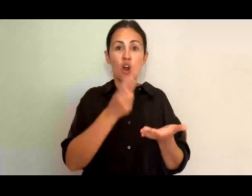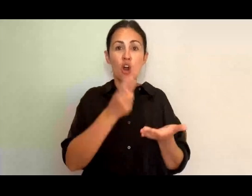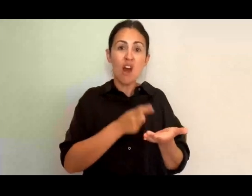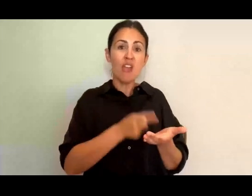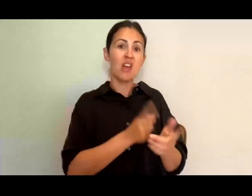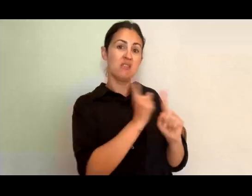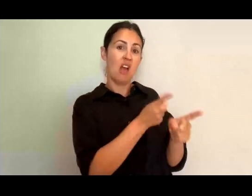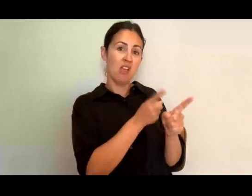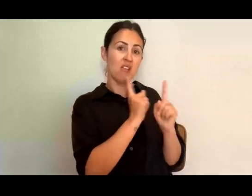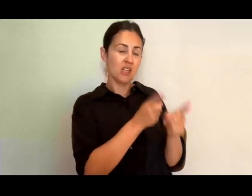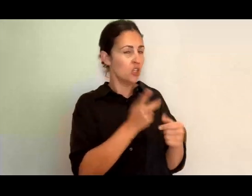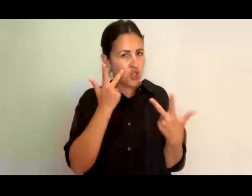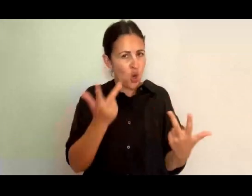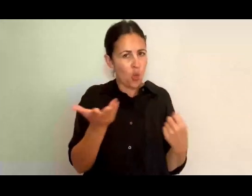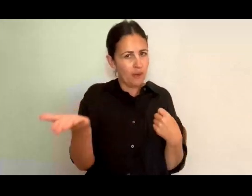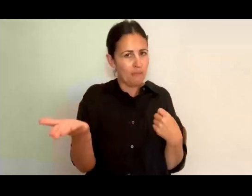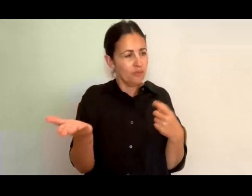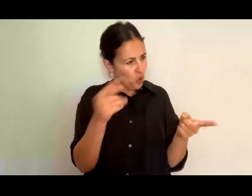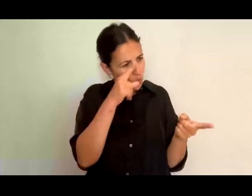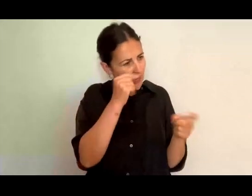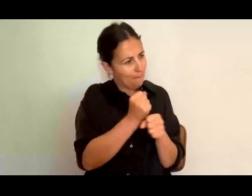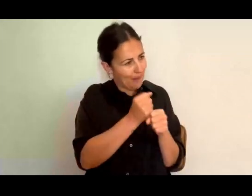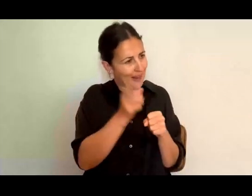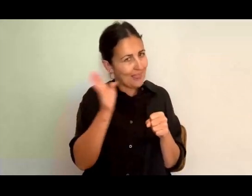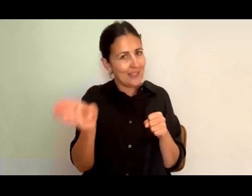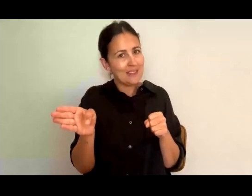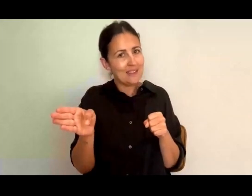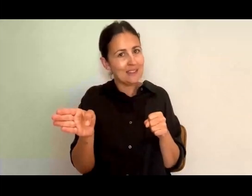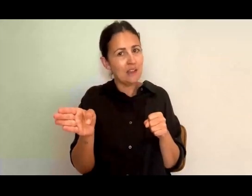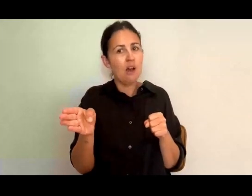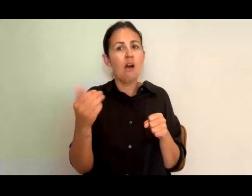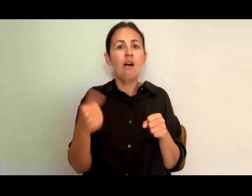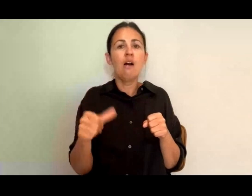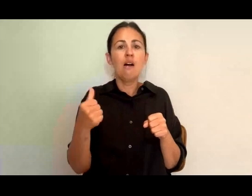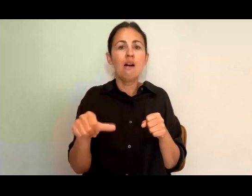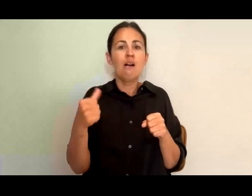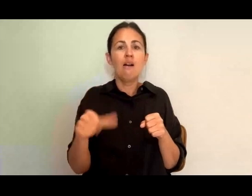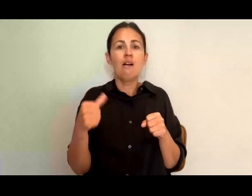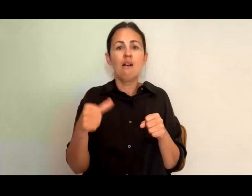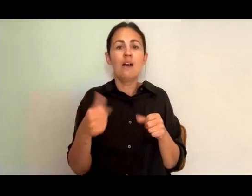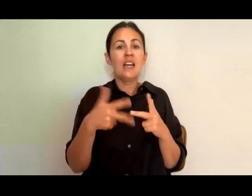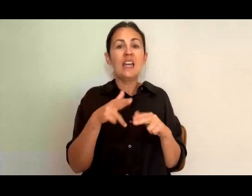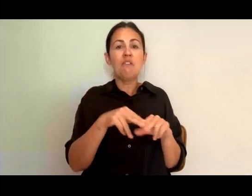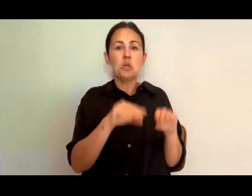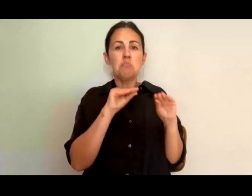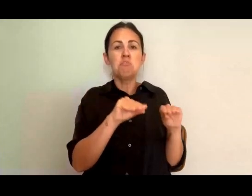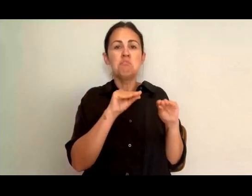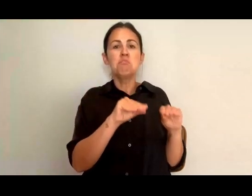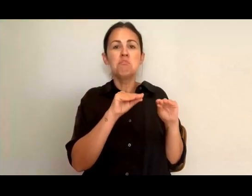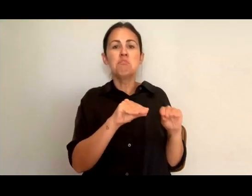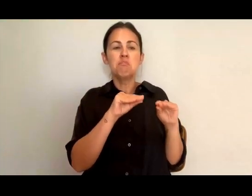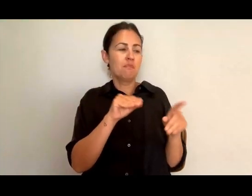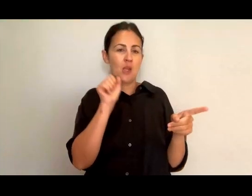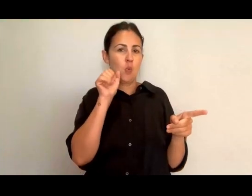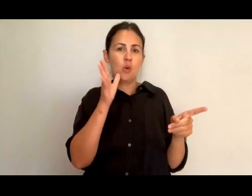back to that idea of walking beside people and guiding people rather than lecturing people on how to do things. So this is a great story and a